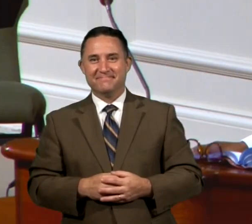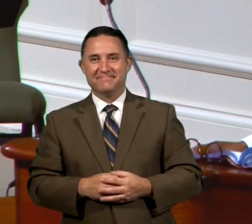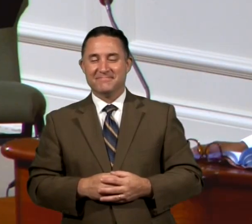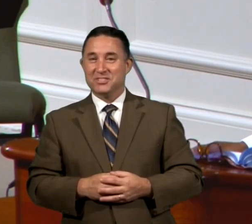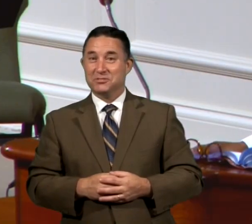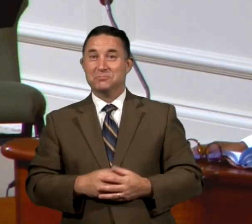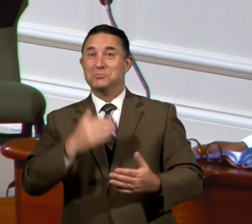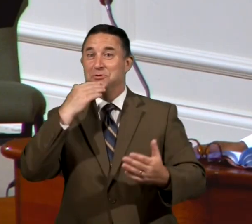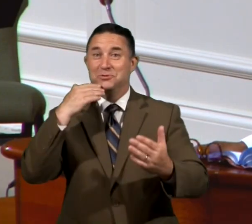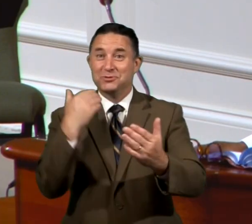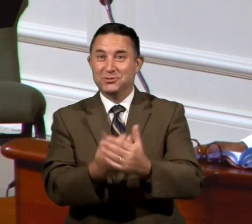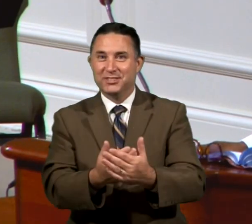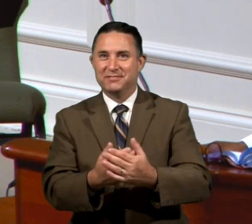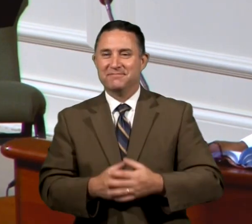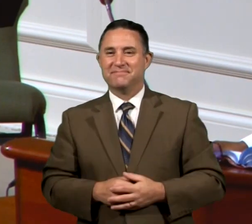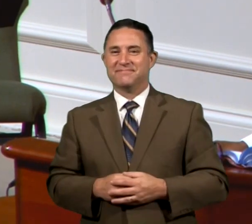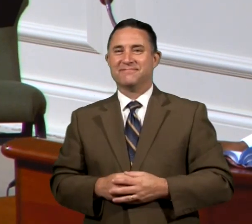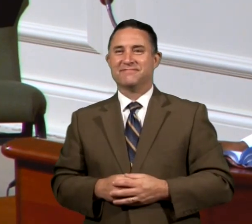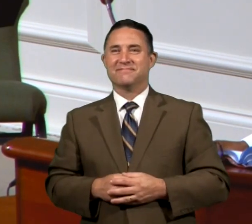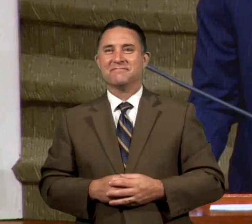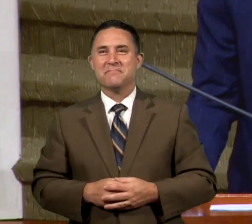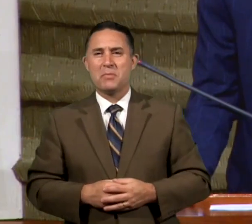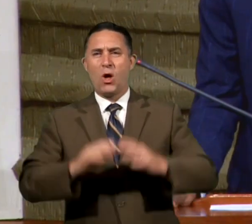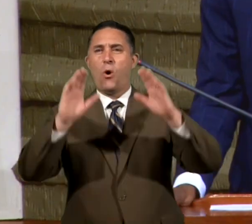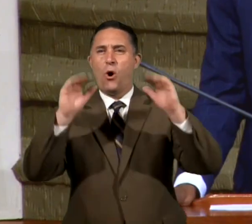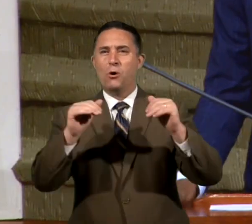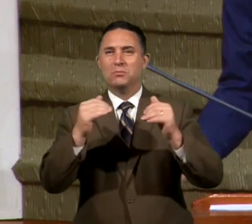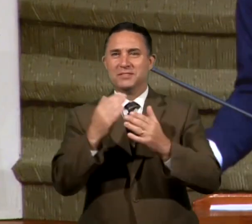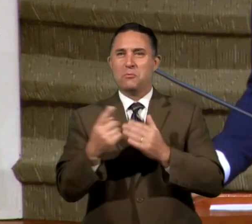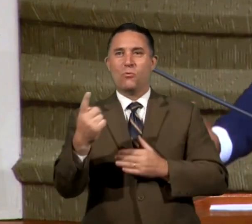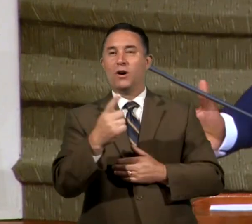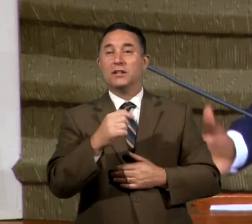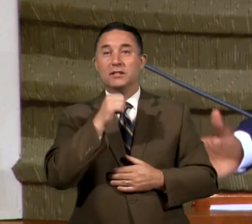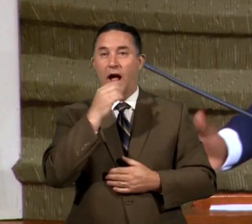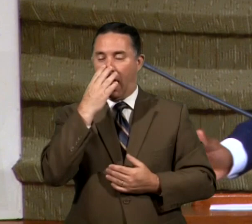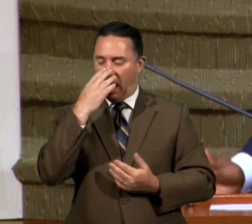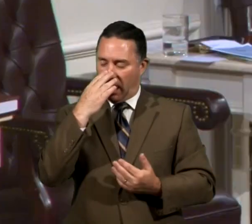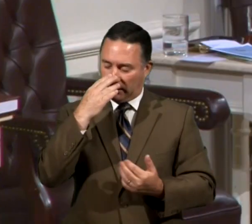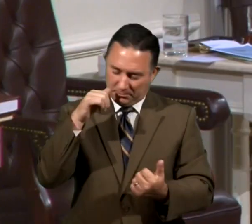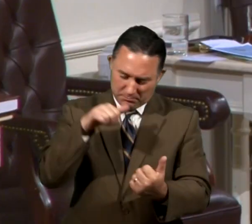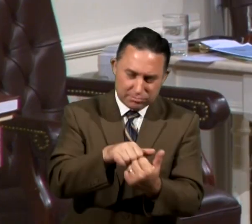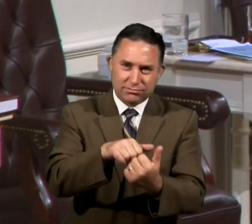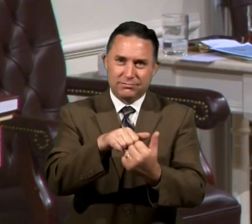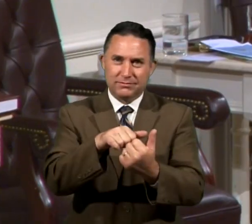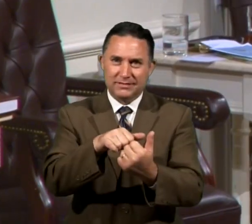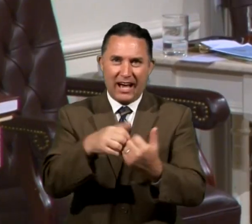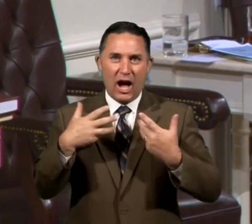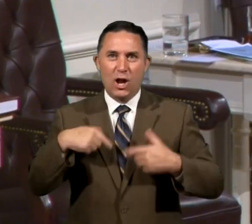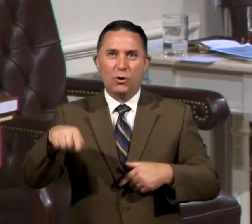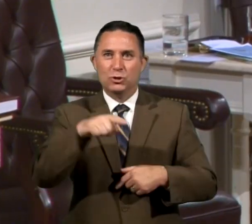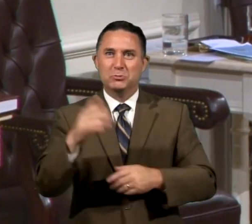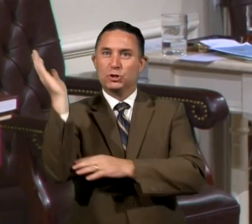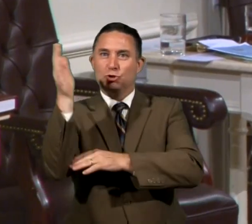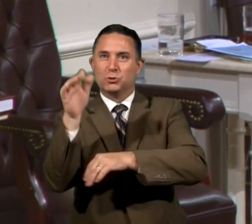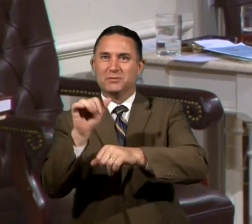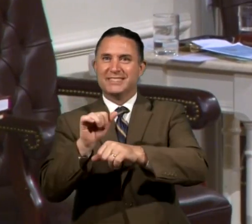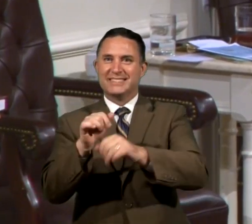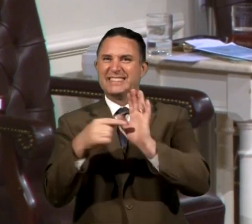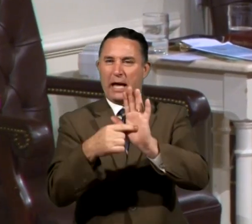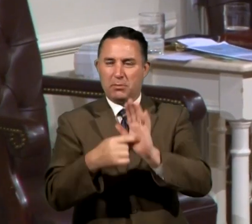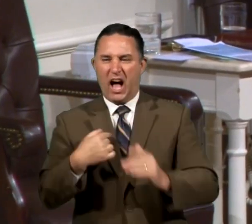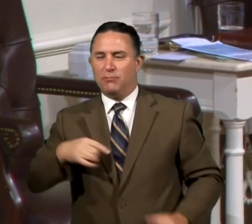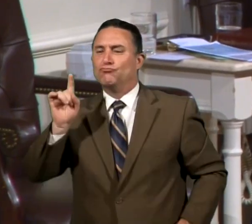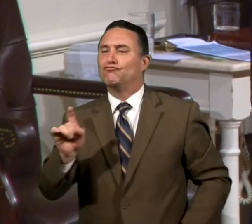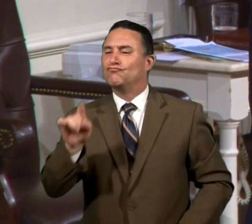It's going to be real good. Hopefully somebody does not go to sleep in church because I don't want you to be the sermon example. I'm coming down right to